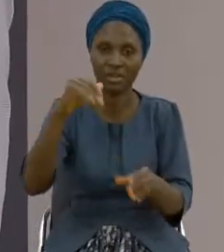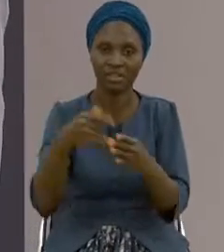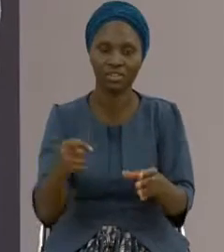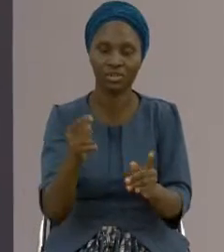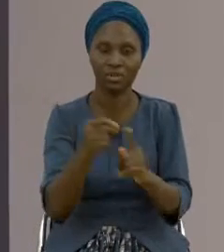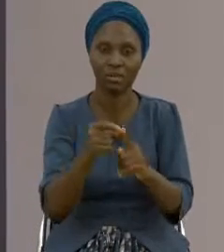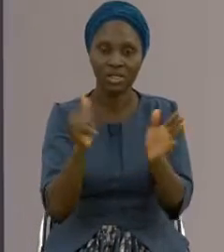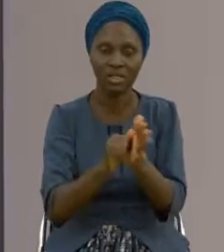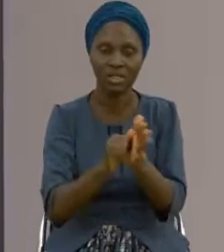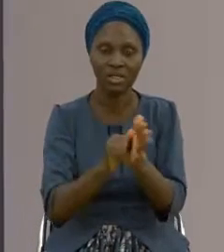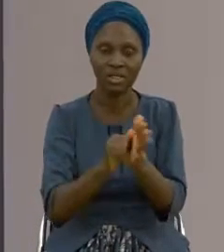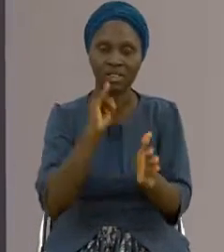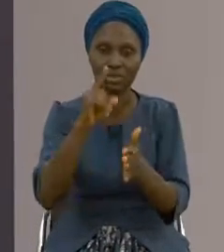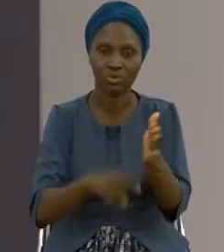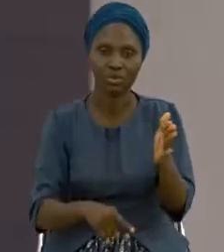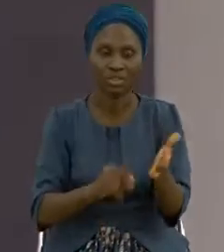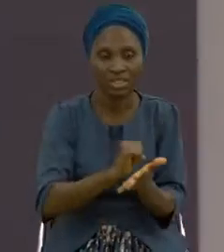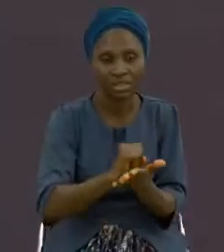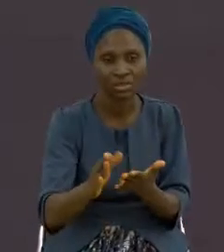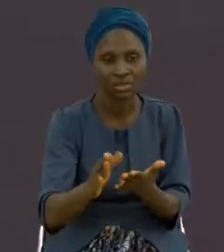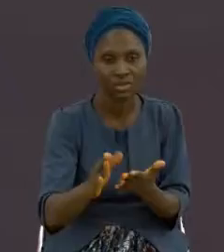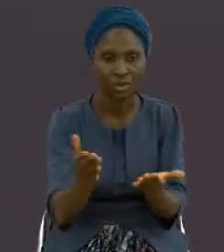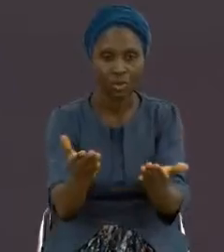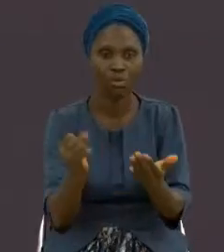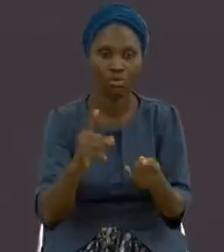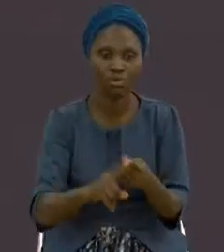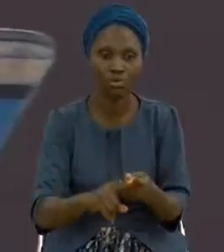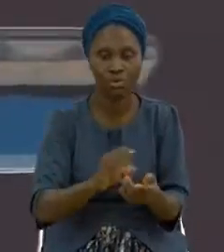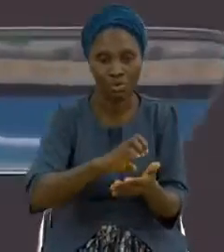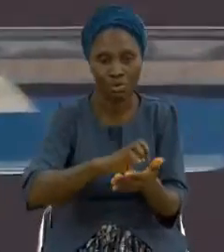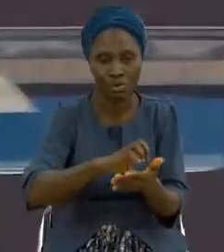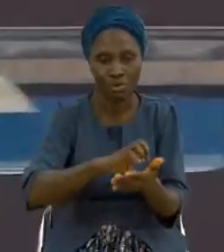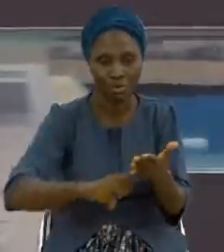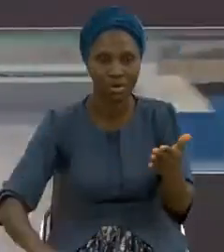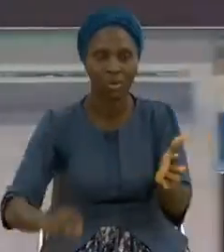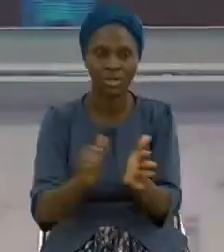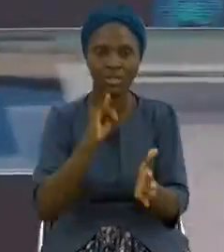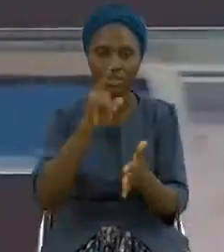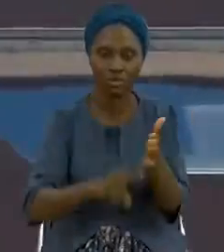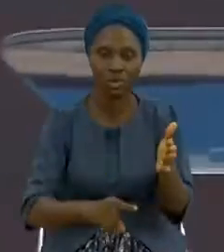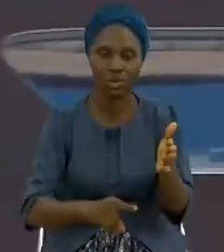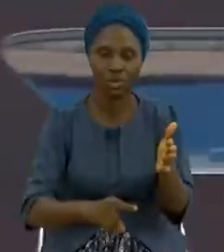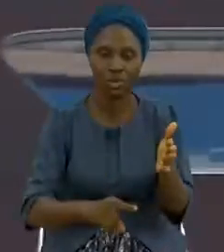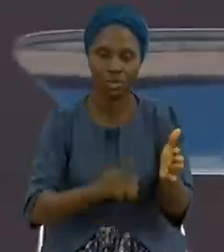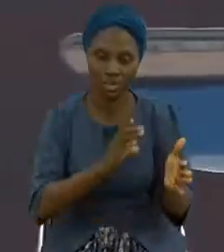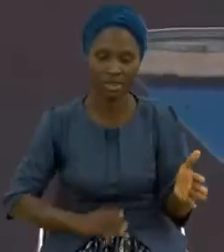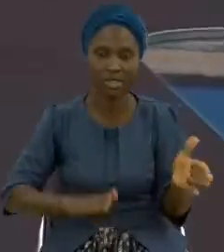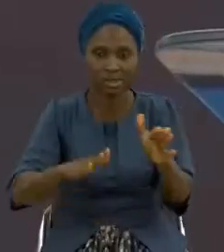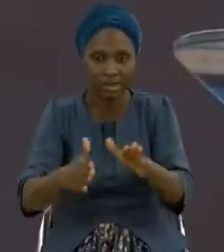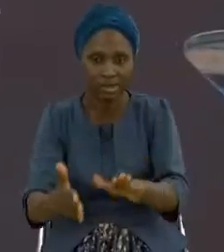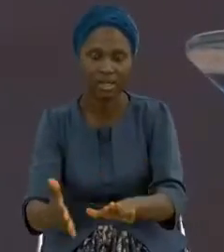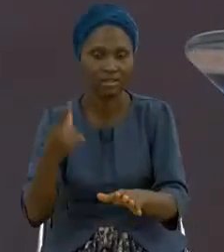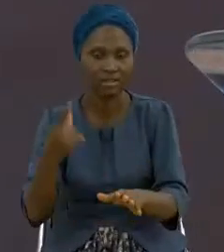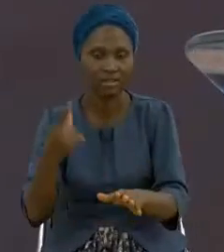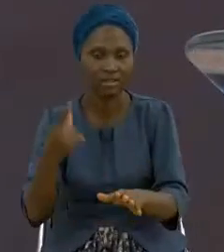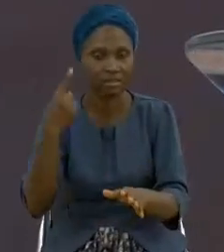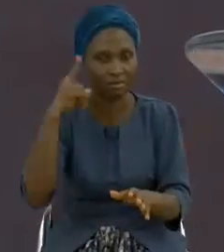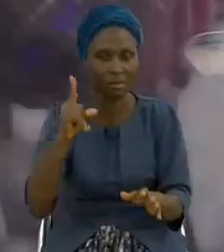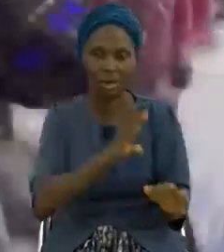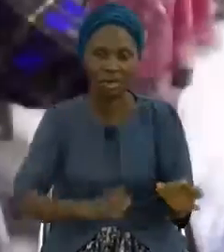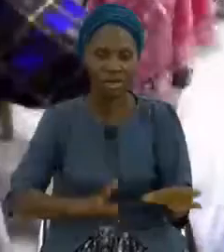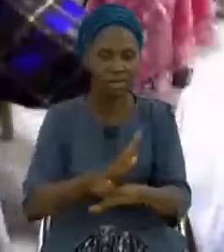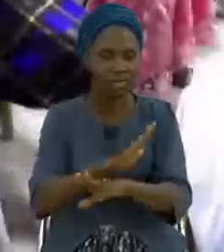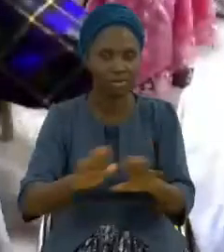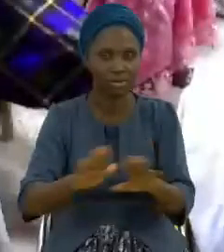Christ died for. Christ did not die for you that you remain the way you have always been, talking